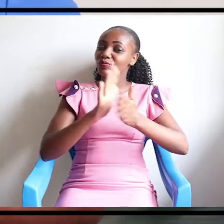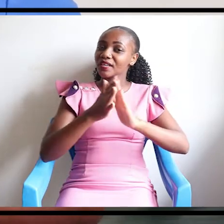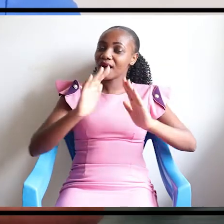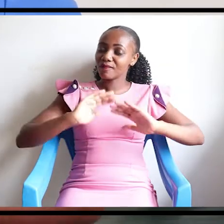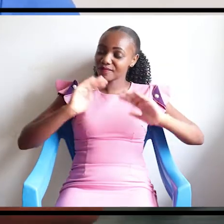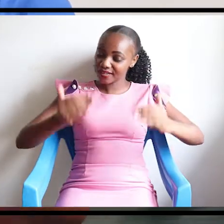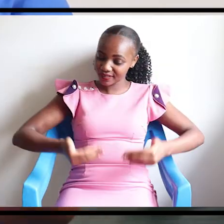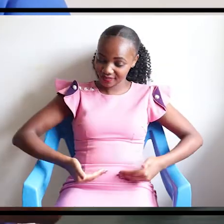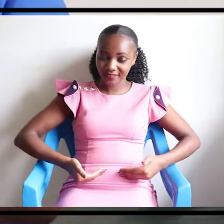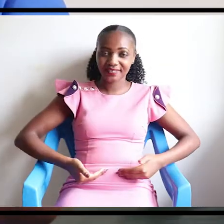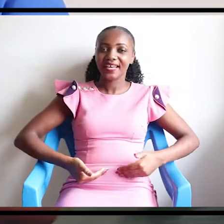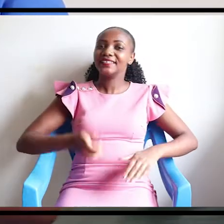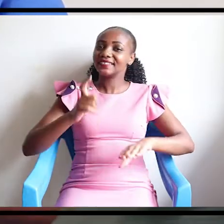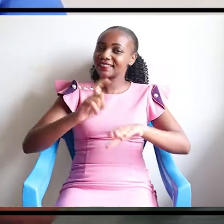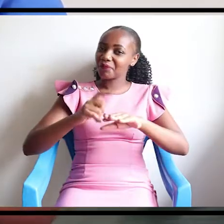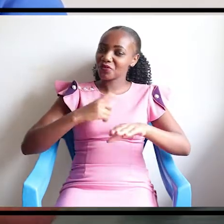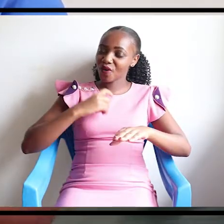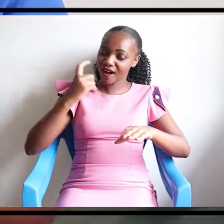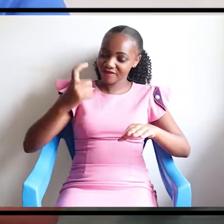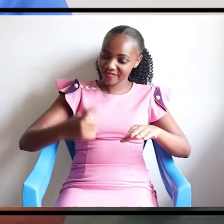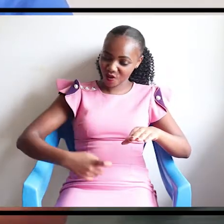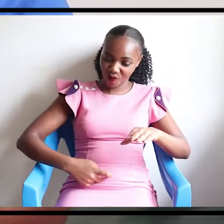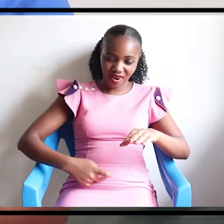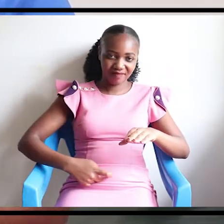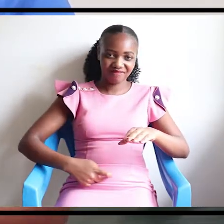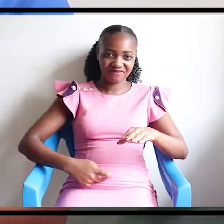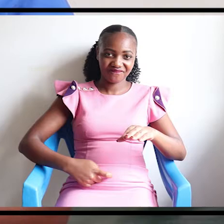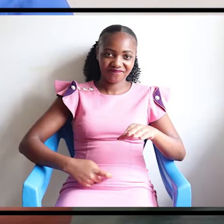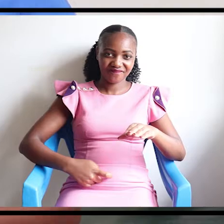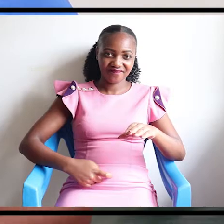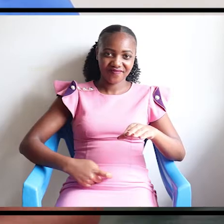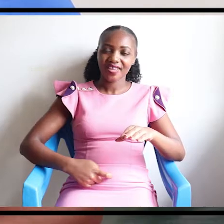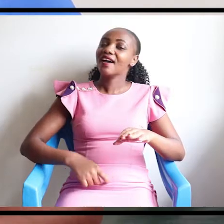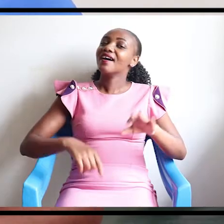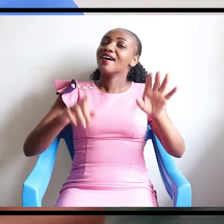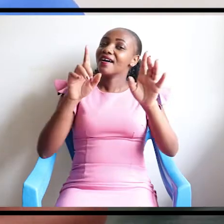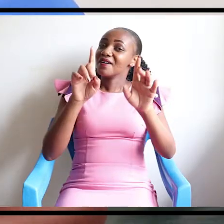in situ. And this coil, the advantages of this coil, it